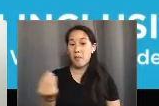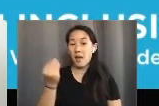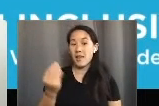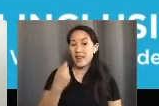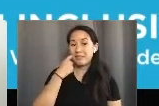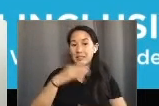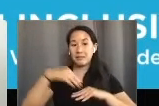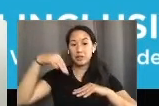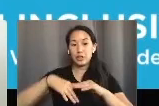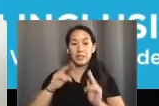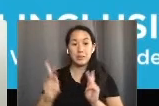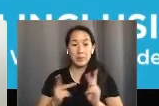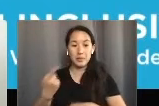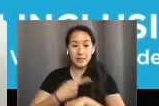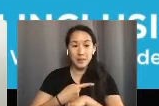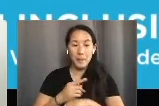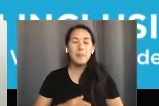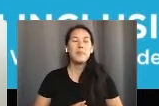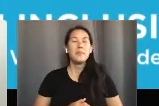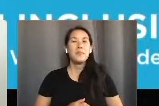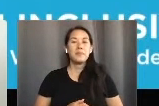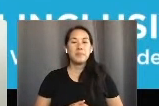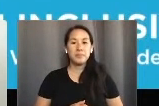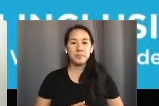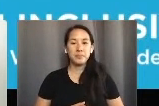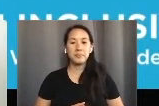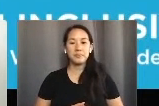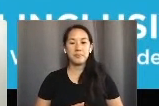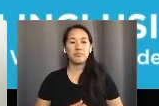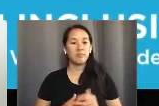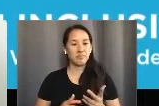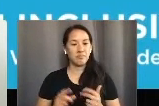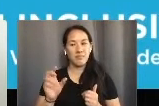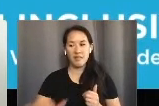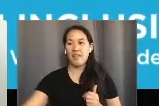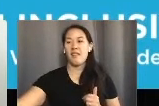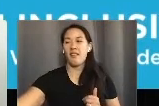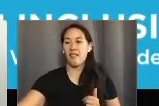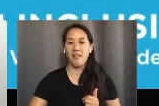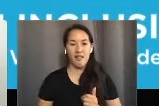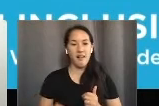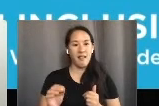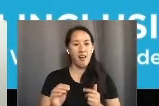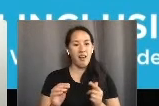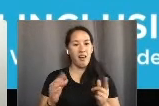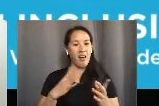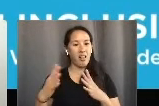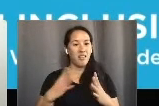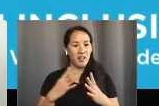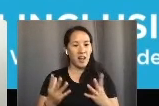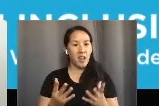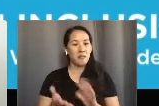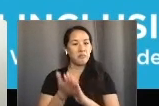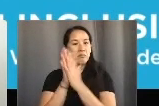Indigenous Peoples Day, and it is a growing holiday in several parts of the